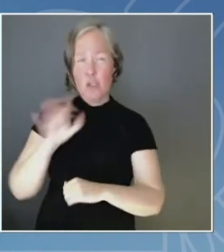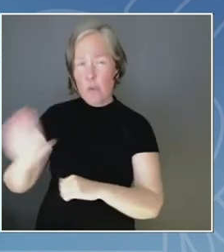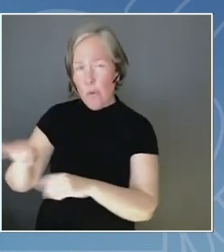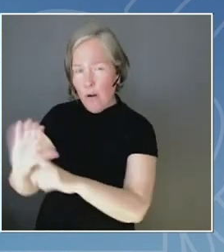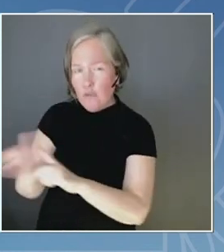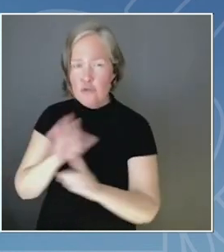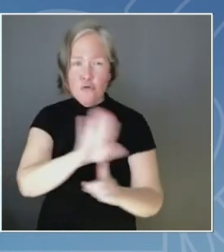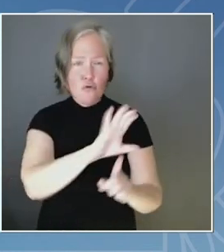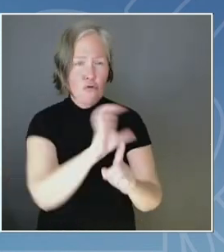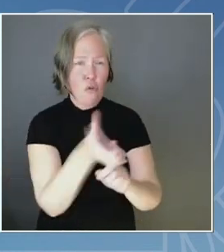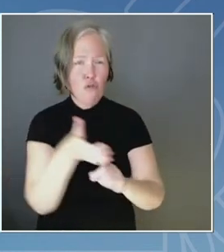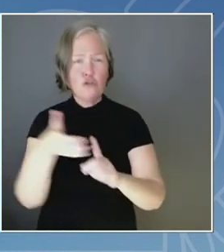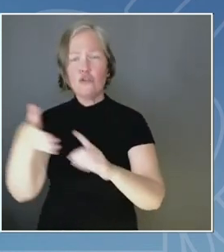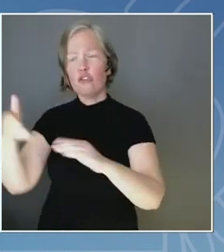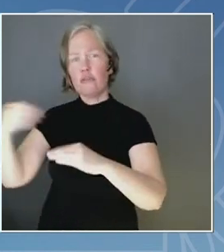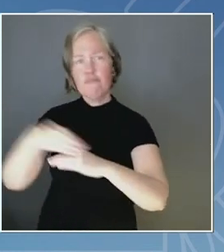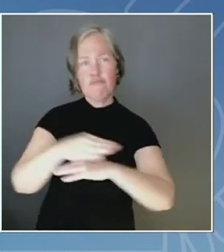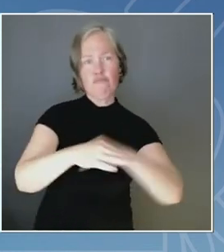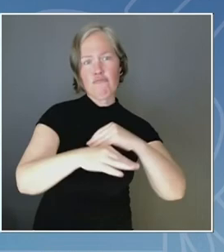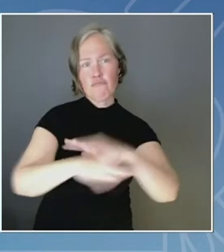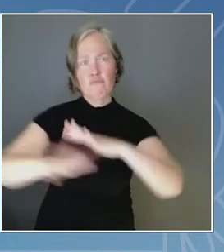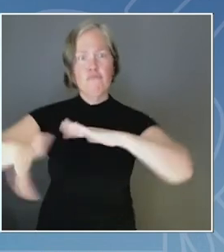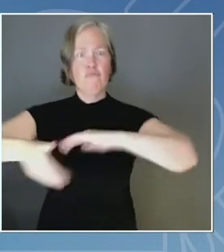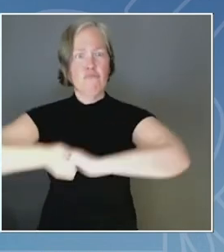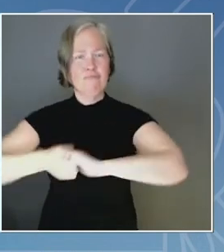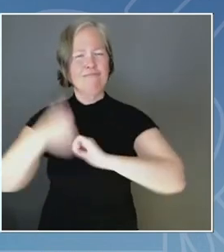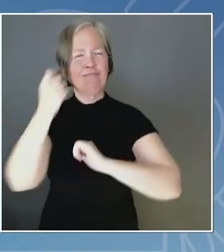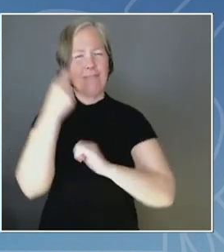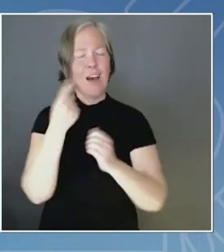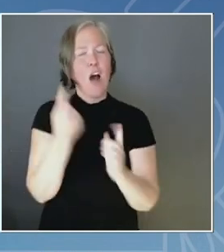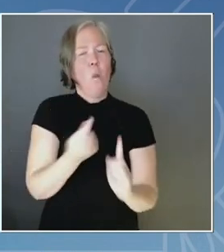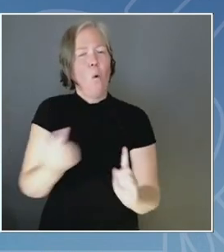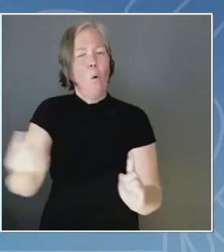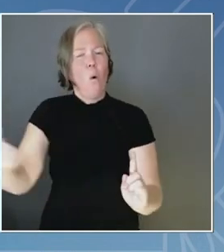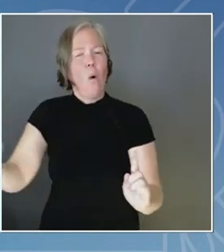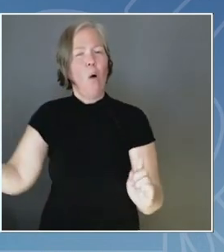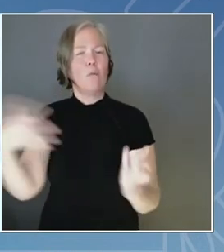do better than the sum of our parts.